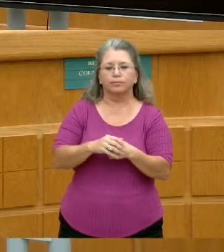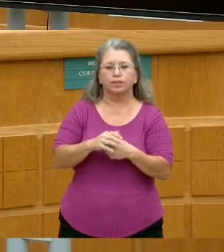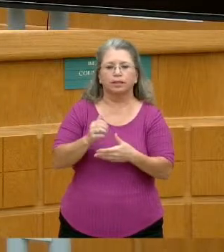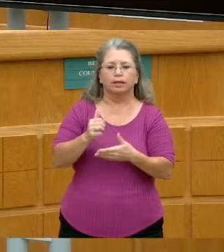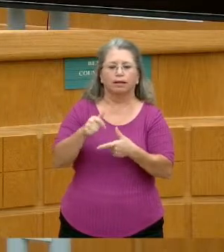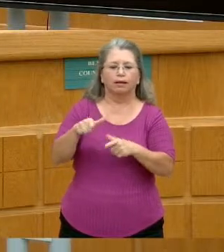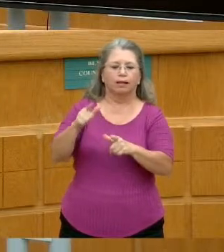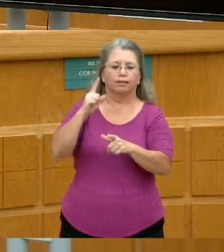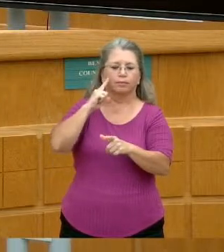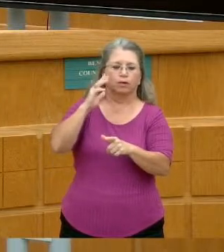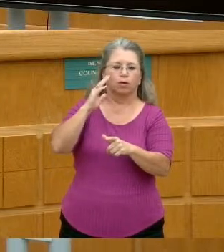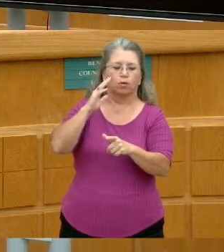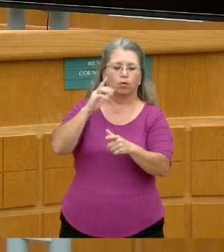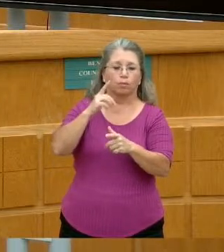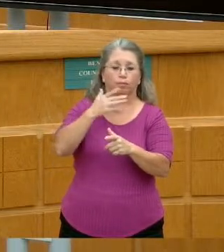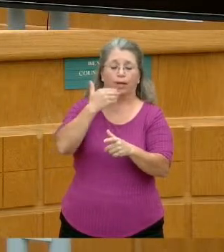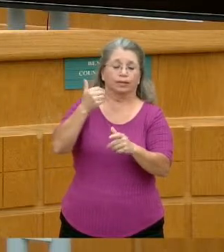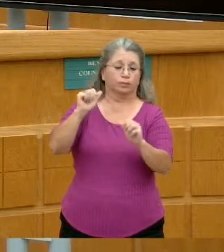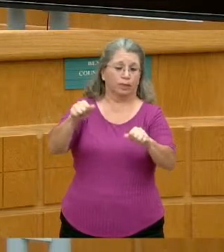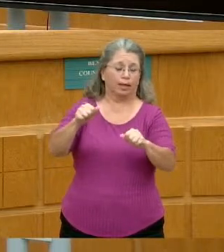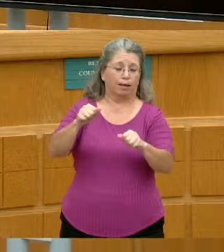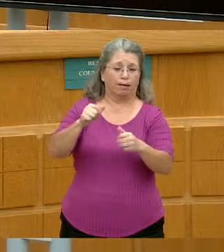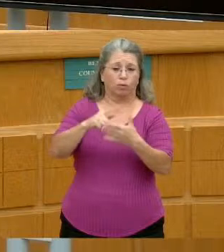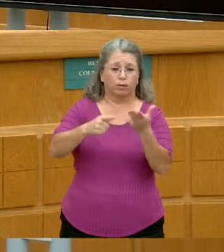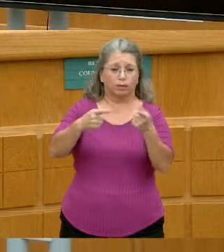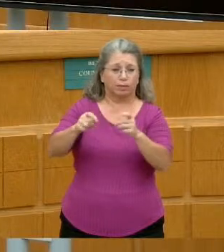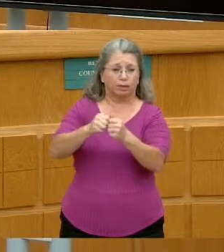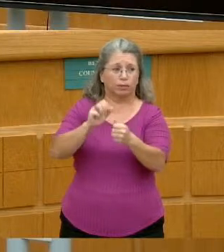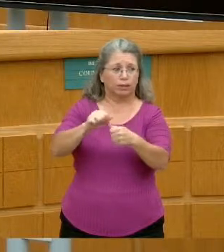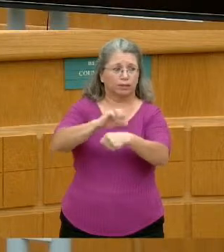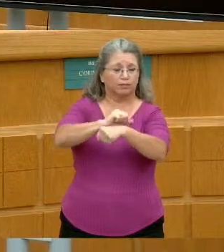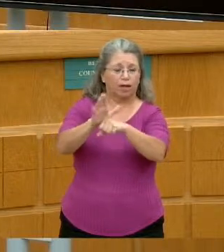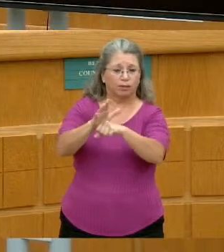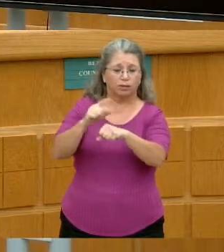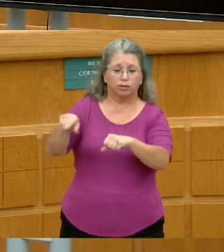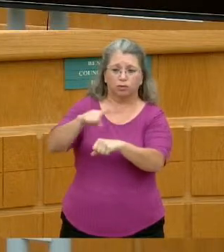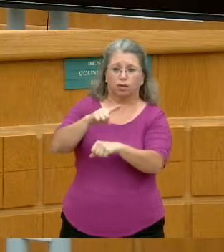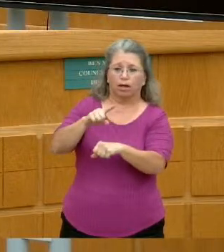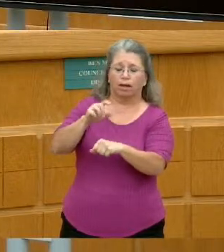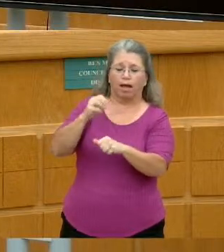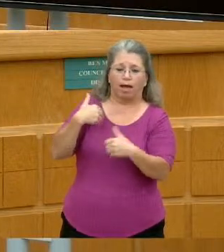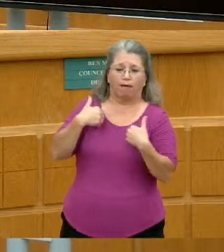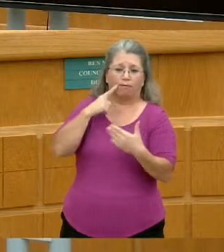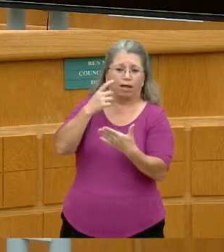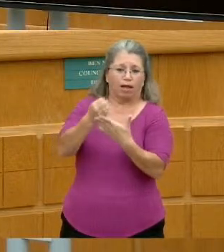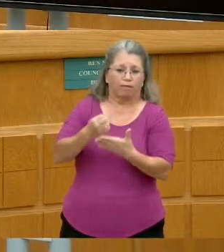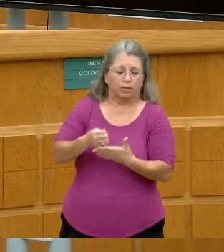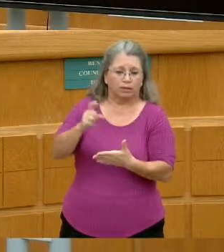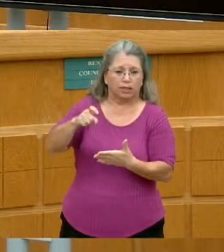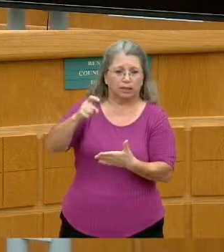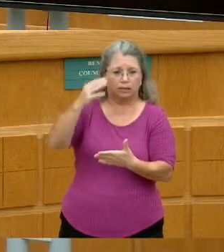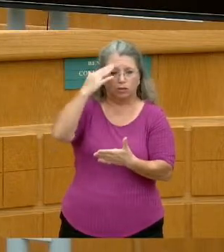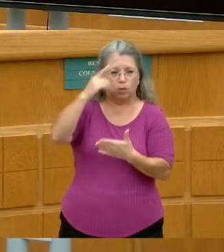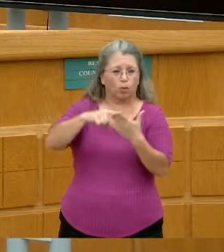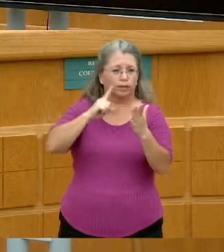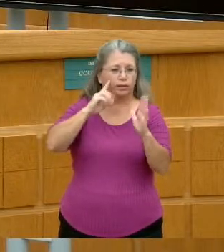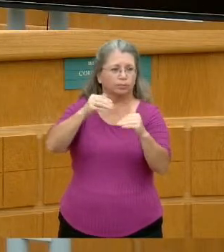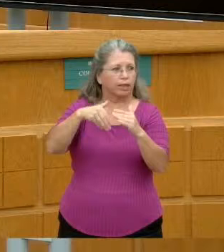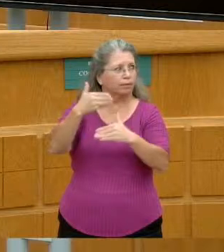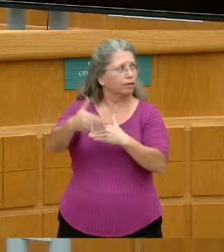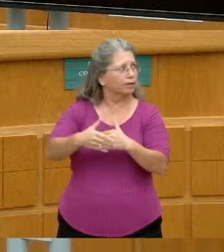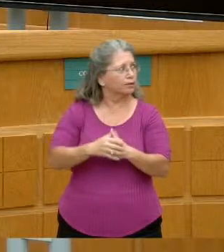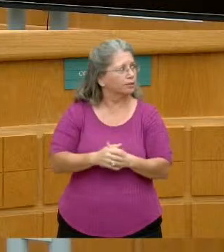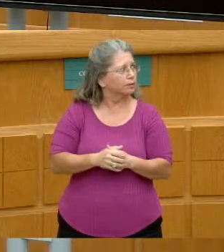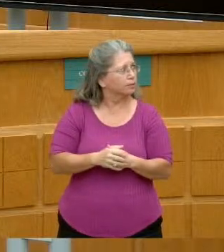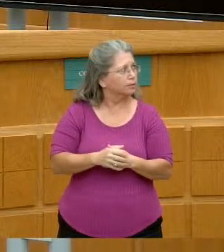COVID-19 so that local leaders have the ammunition they need to know what to expect next.